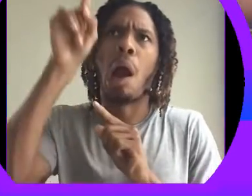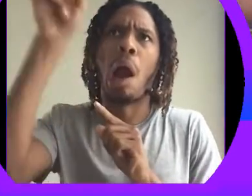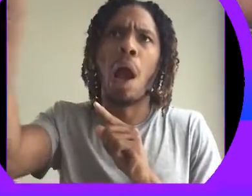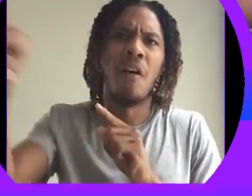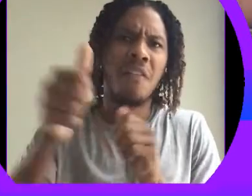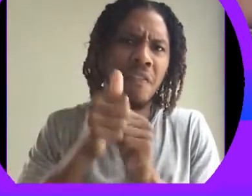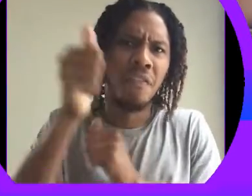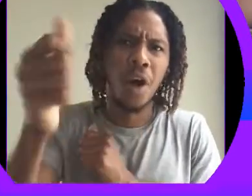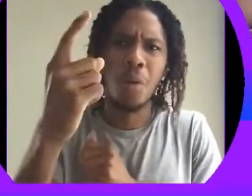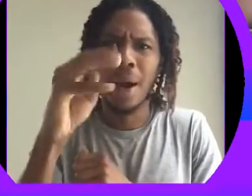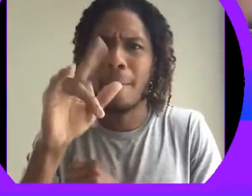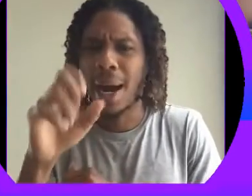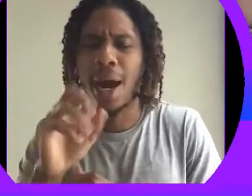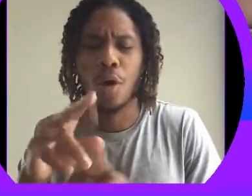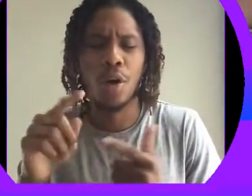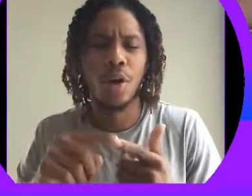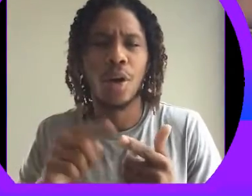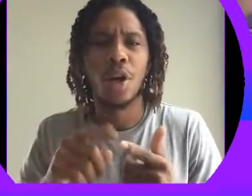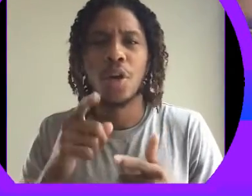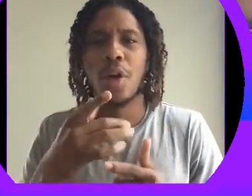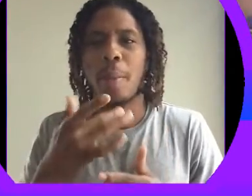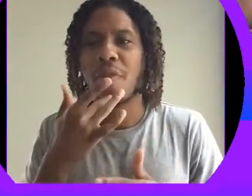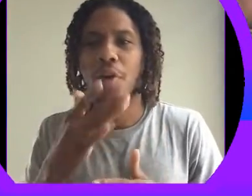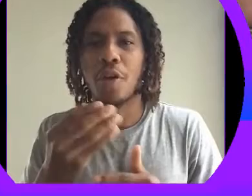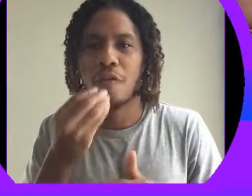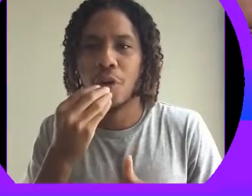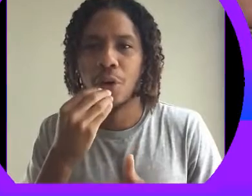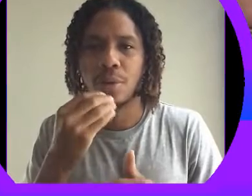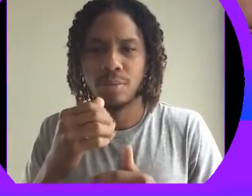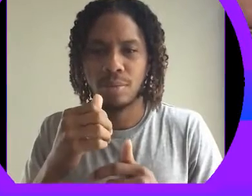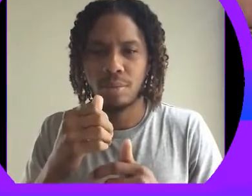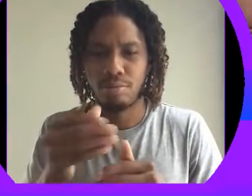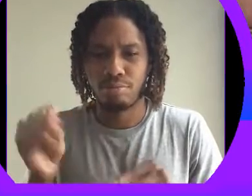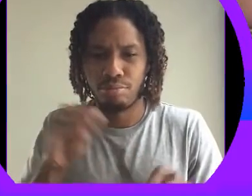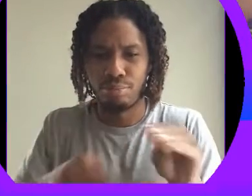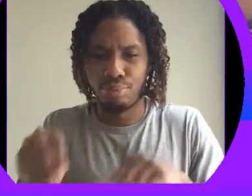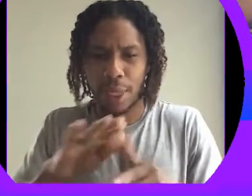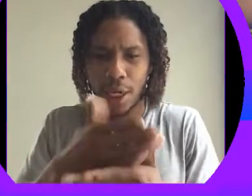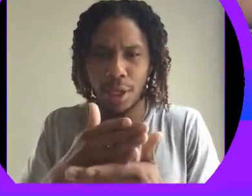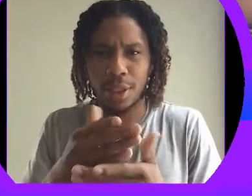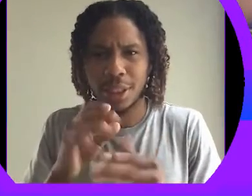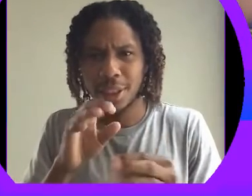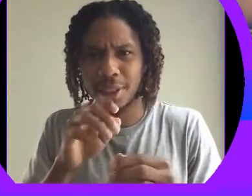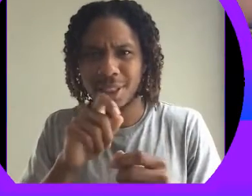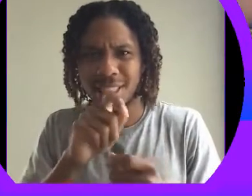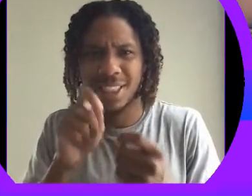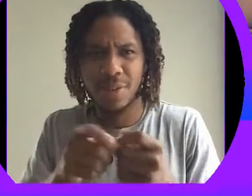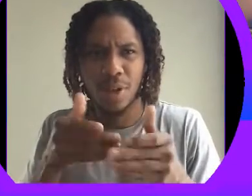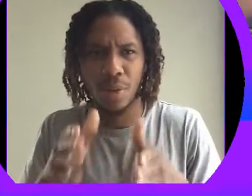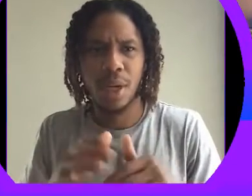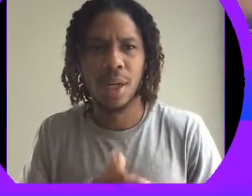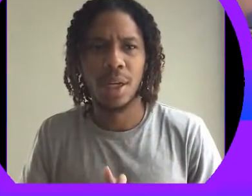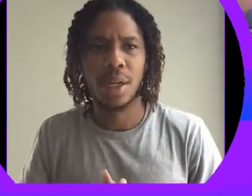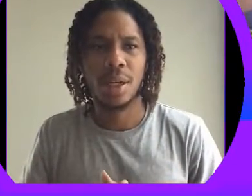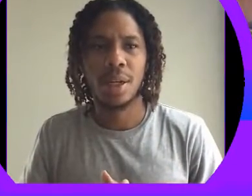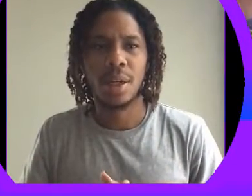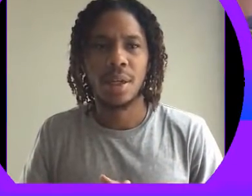something. If you like your food a certain way, Like, your chicken nuggets have to be